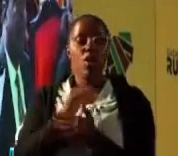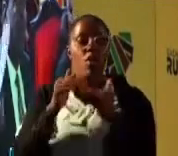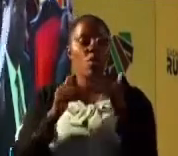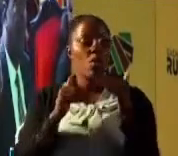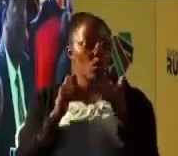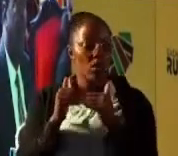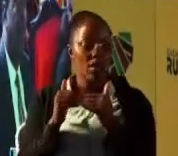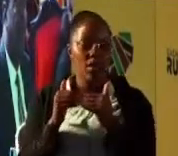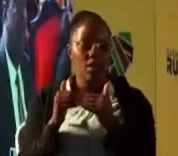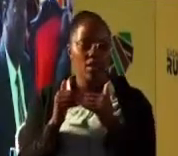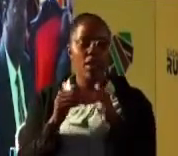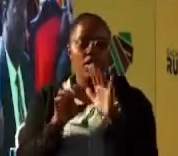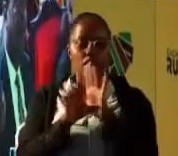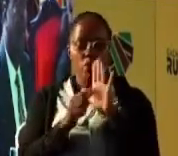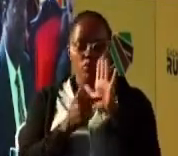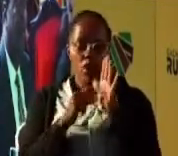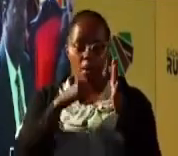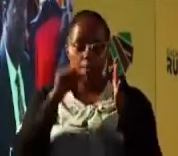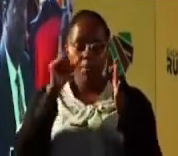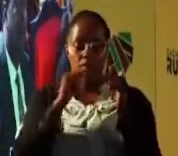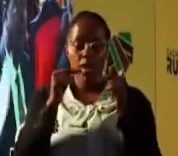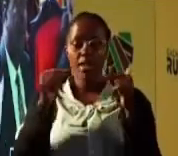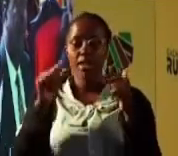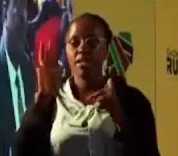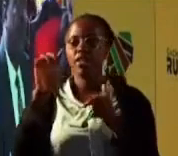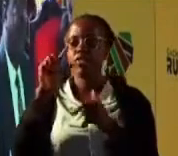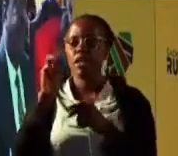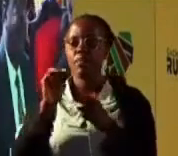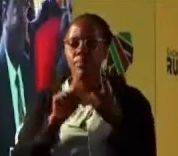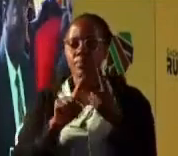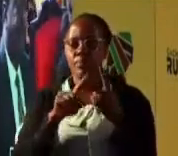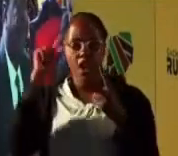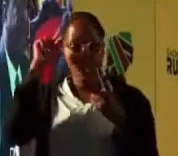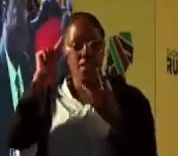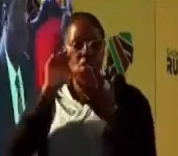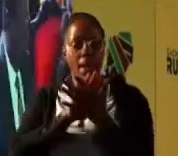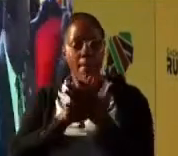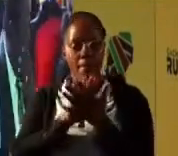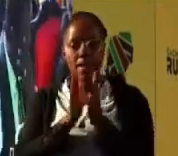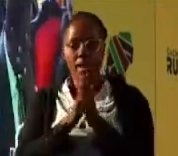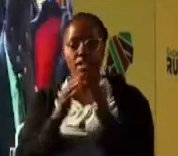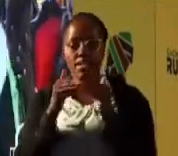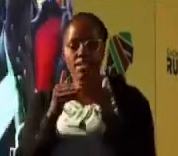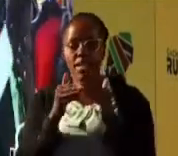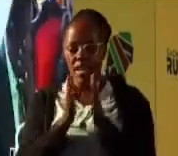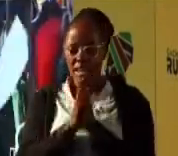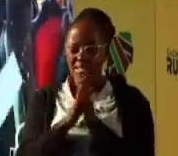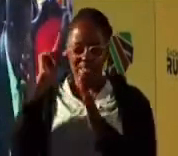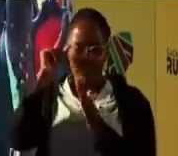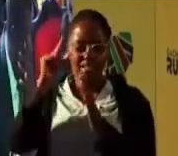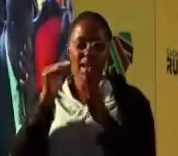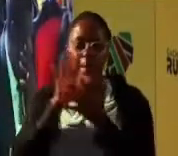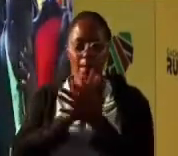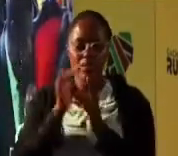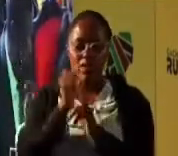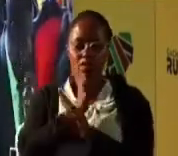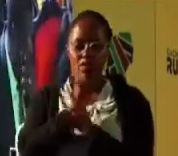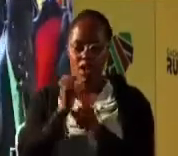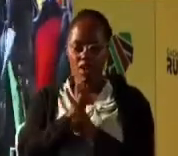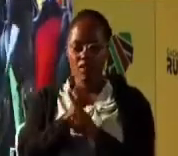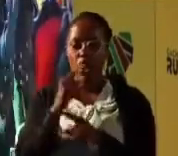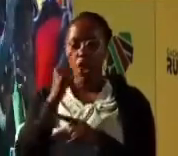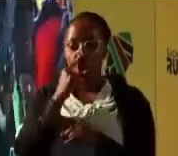all laws that have been passed on anti-FGM, on gender-based and sexual and gender-based violence,